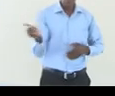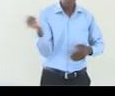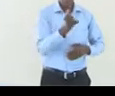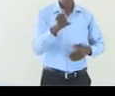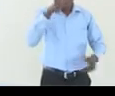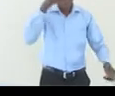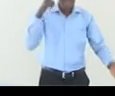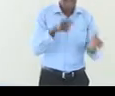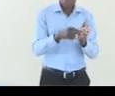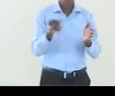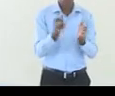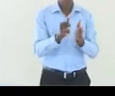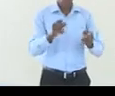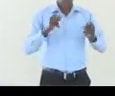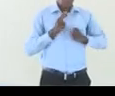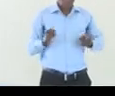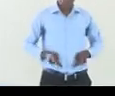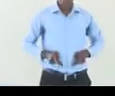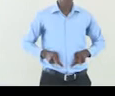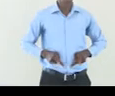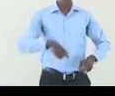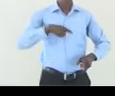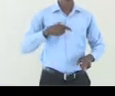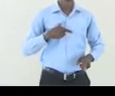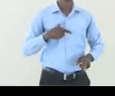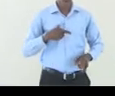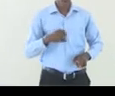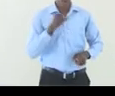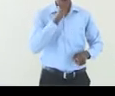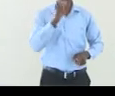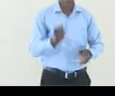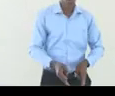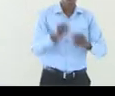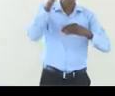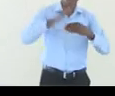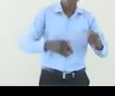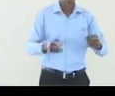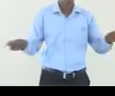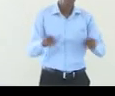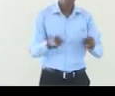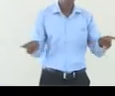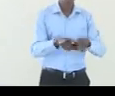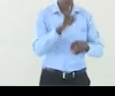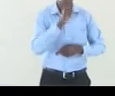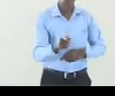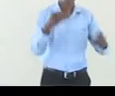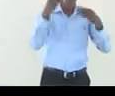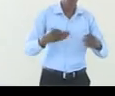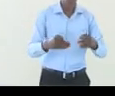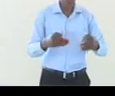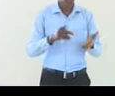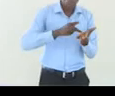human life has only a relative value, and it is relative to higher values like truth,